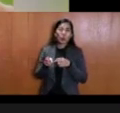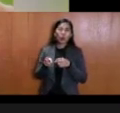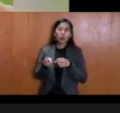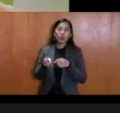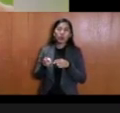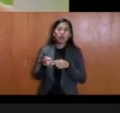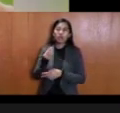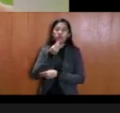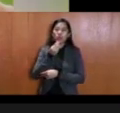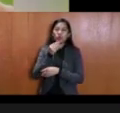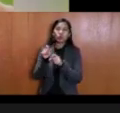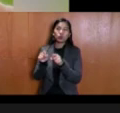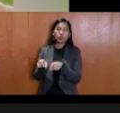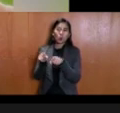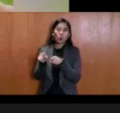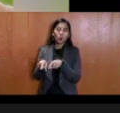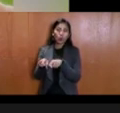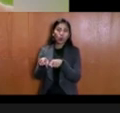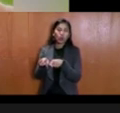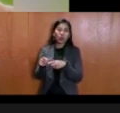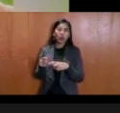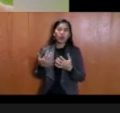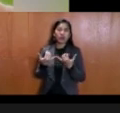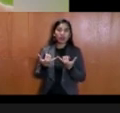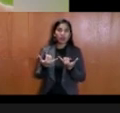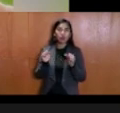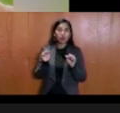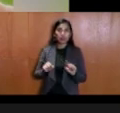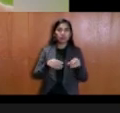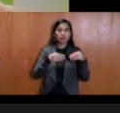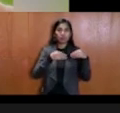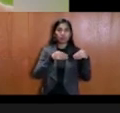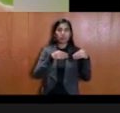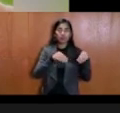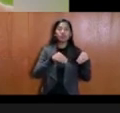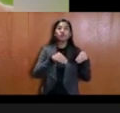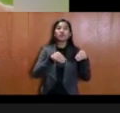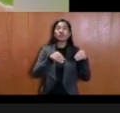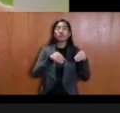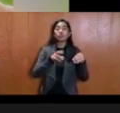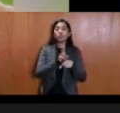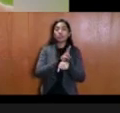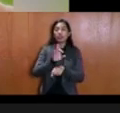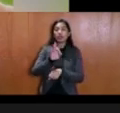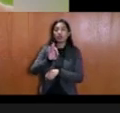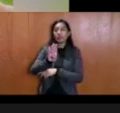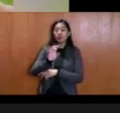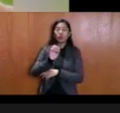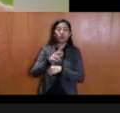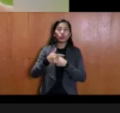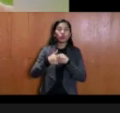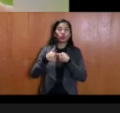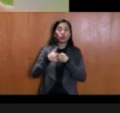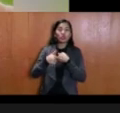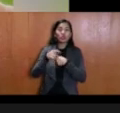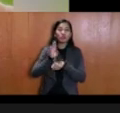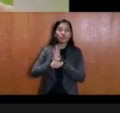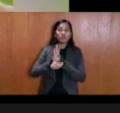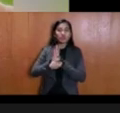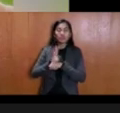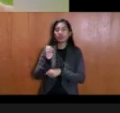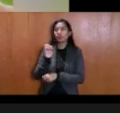food vendor who is able to now market via Facebook, for example, or on Google Business, for example,